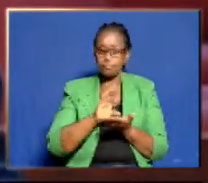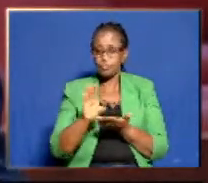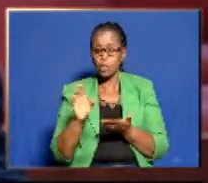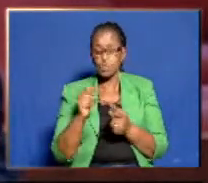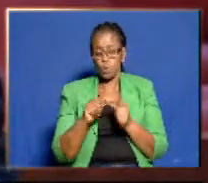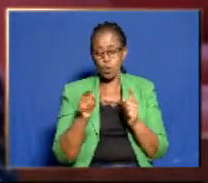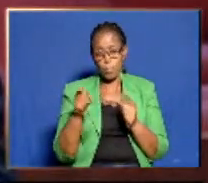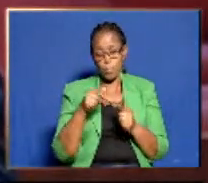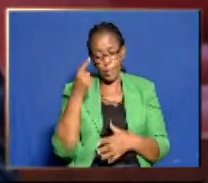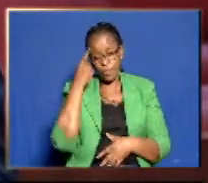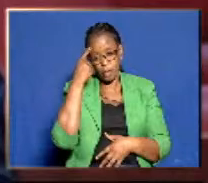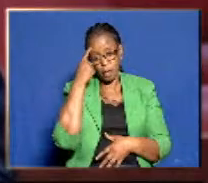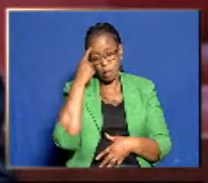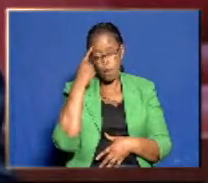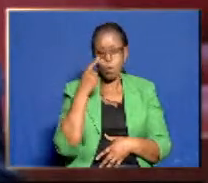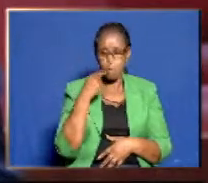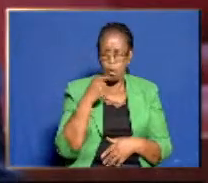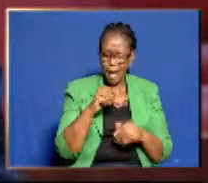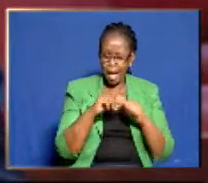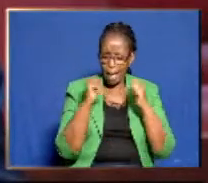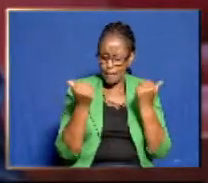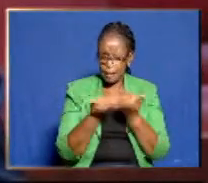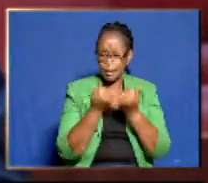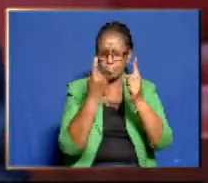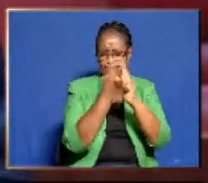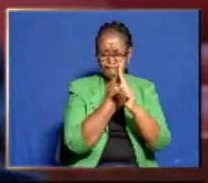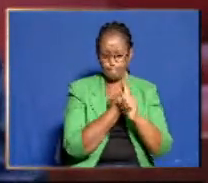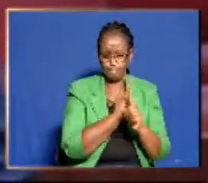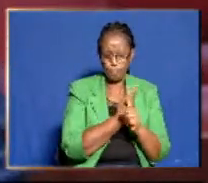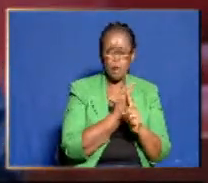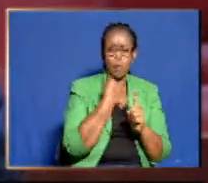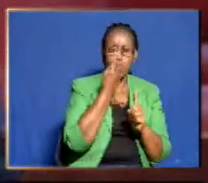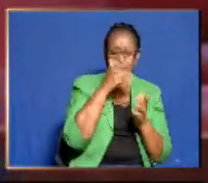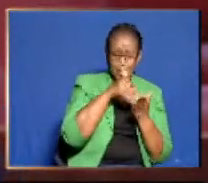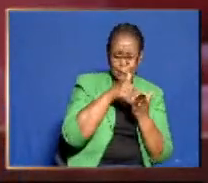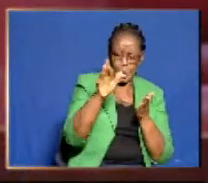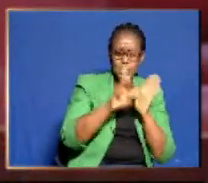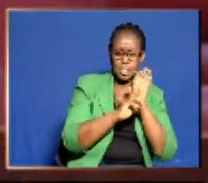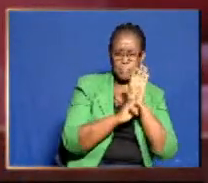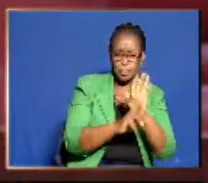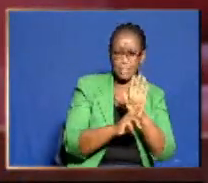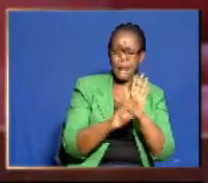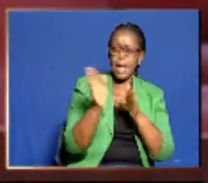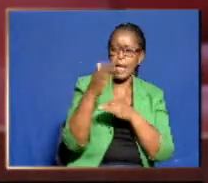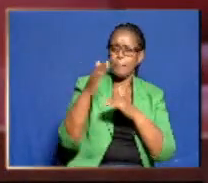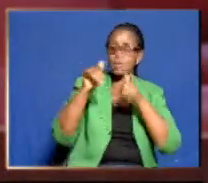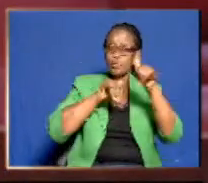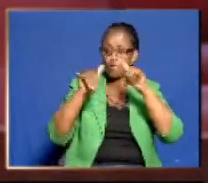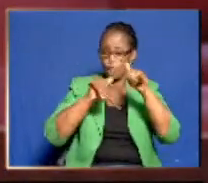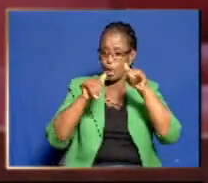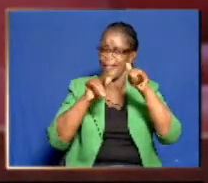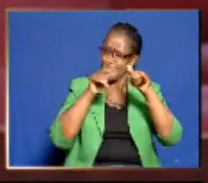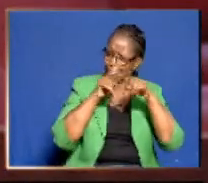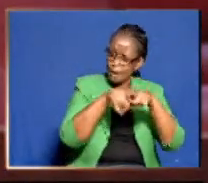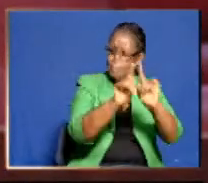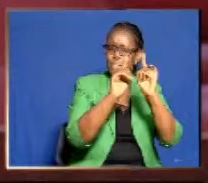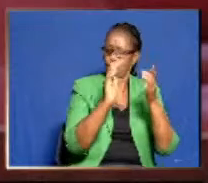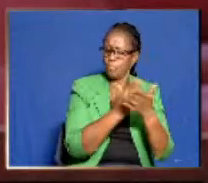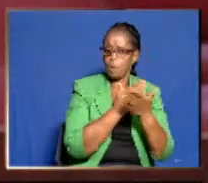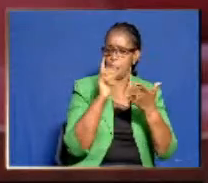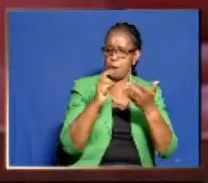Speaker, that all the agencies which are being represented at the embassies should be able to finance and provide for their